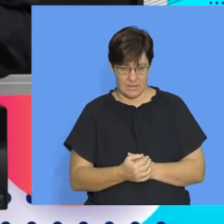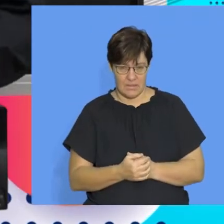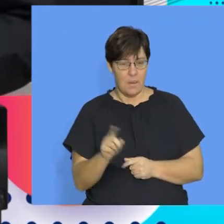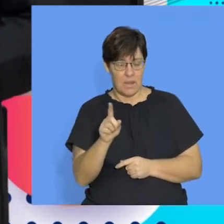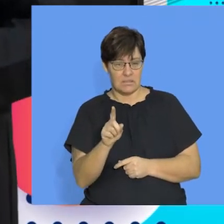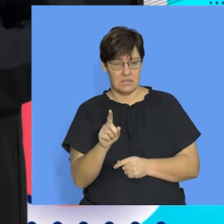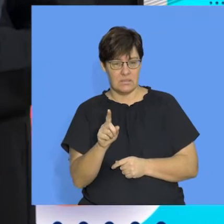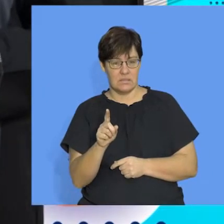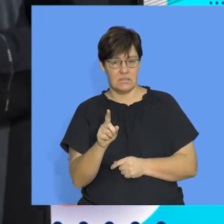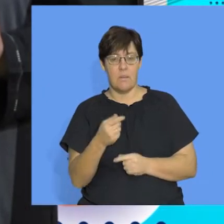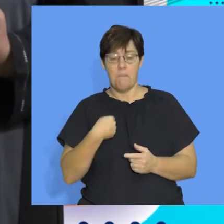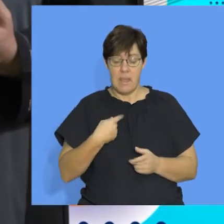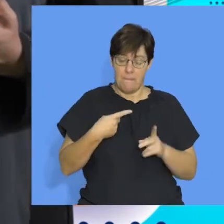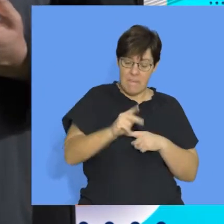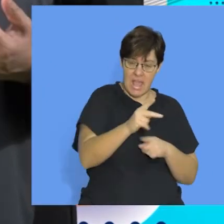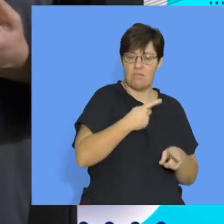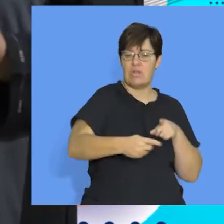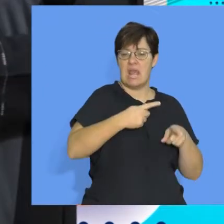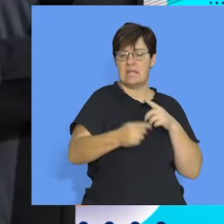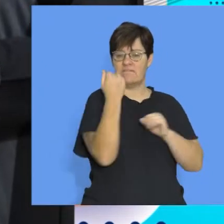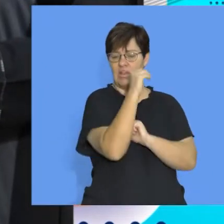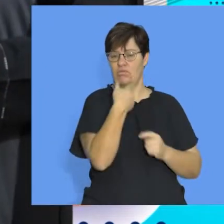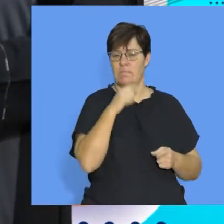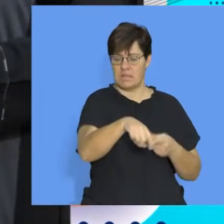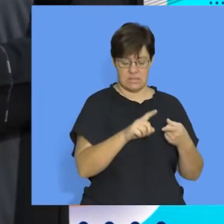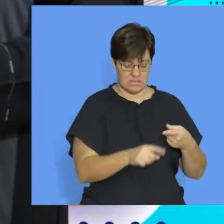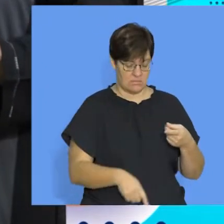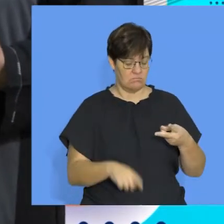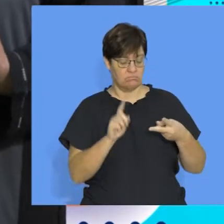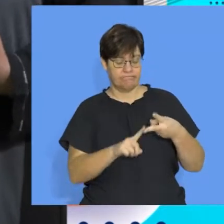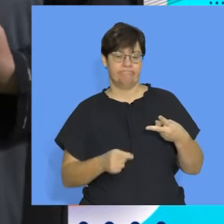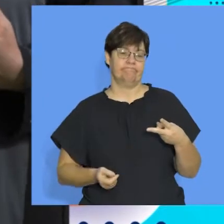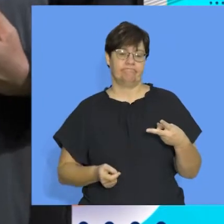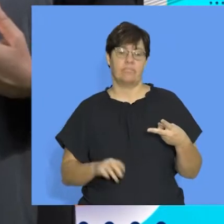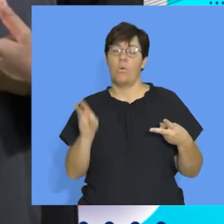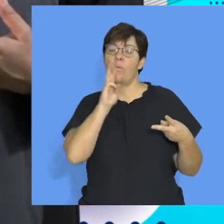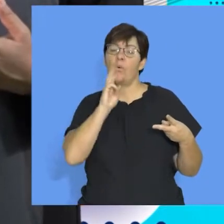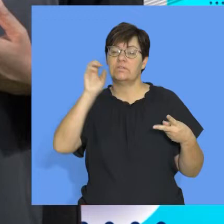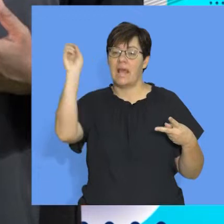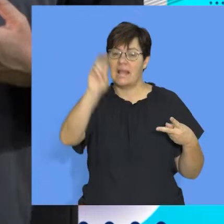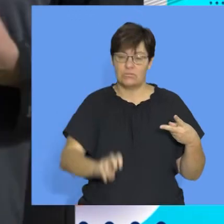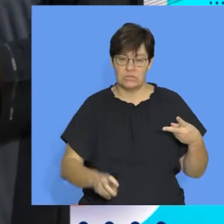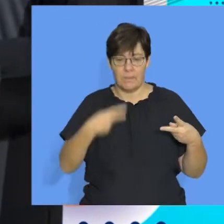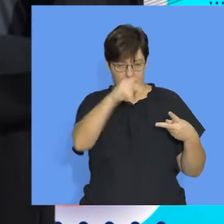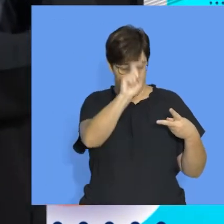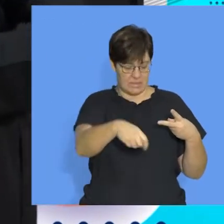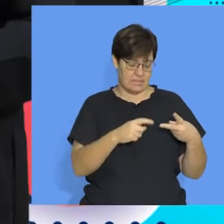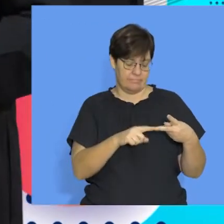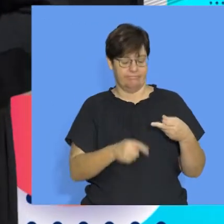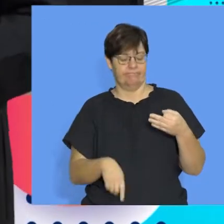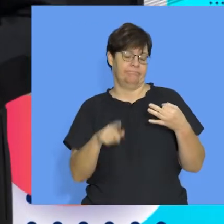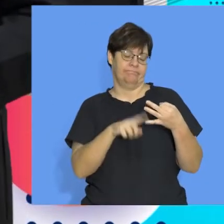factory rent, right? You have to pay for factory water and electricity. You have to pay